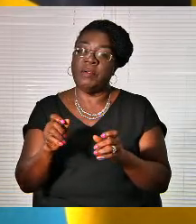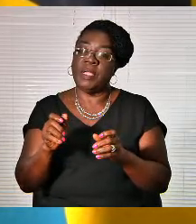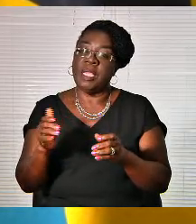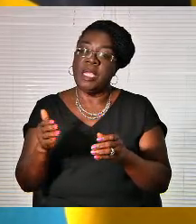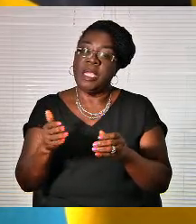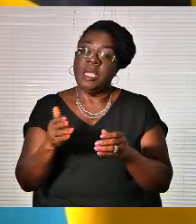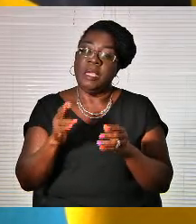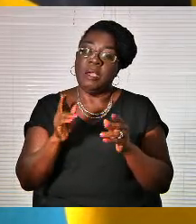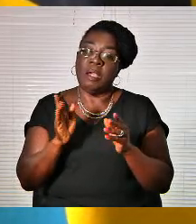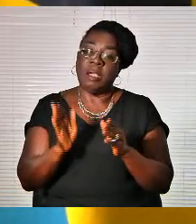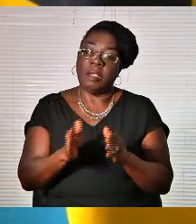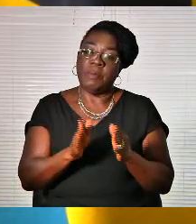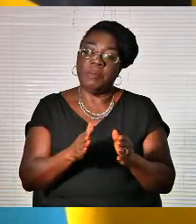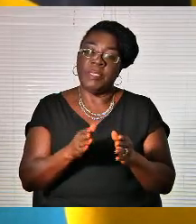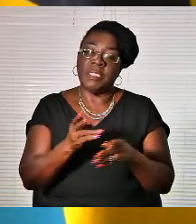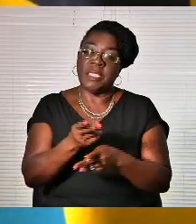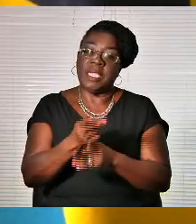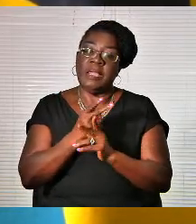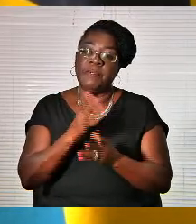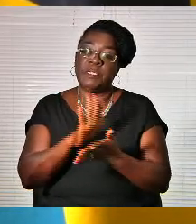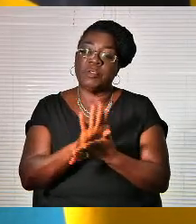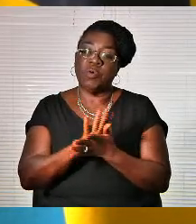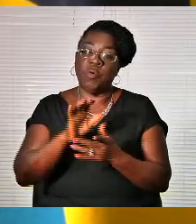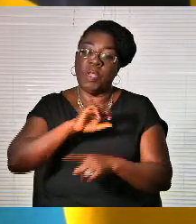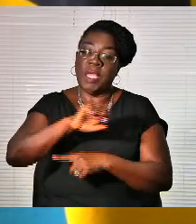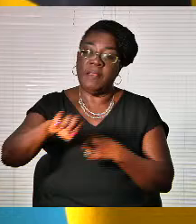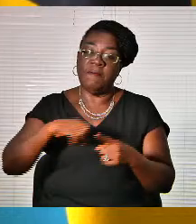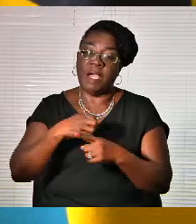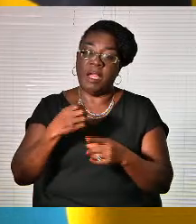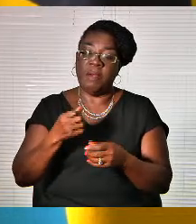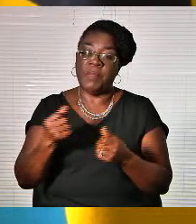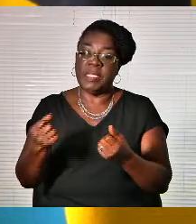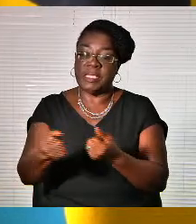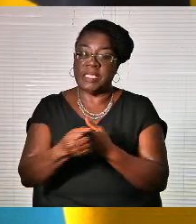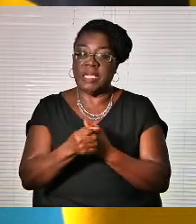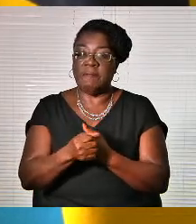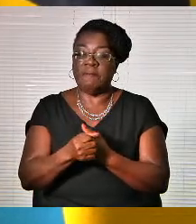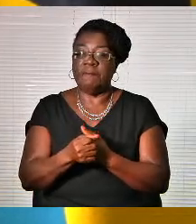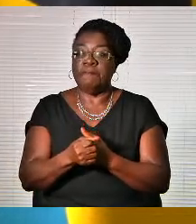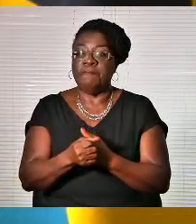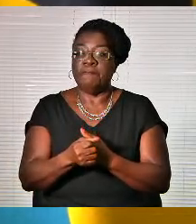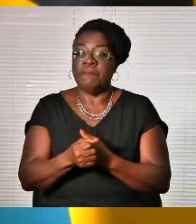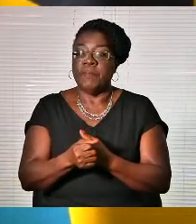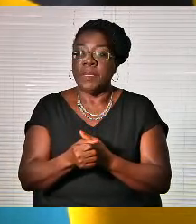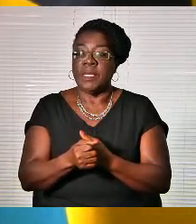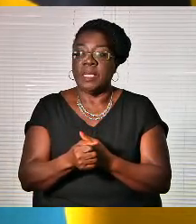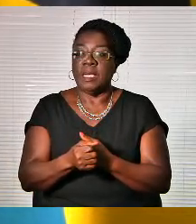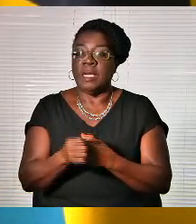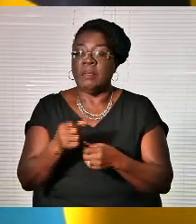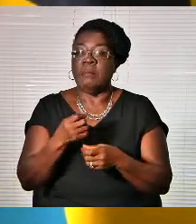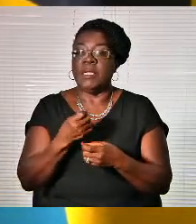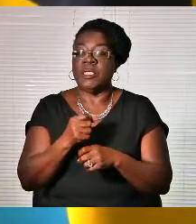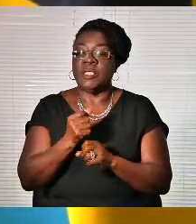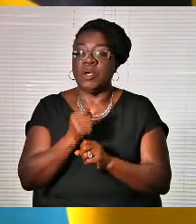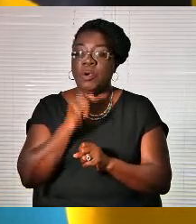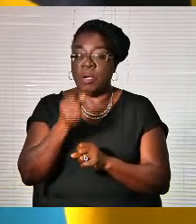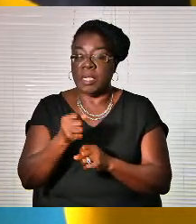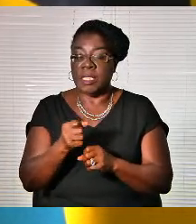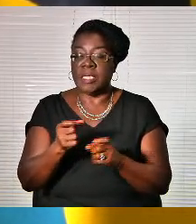keeping the school environment safe and making sure that persons are physically distancing,